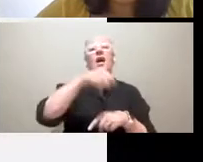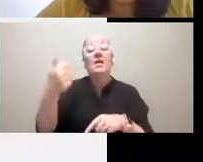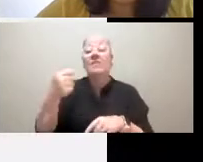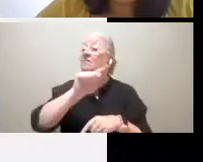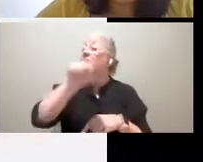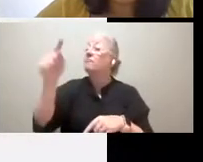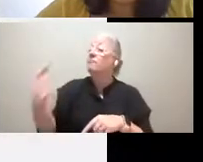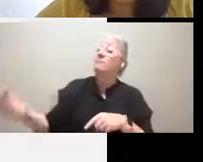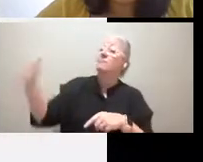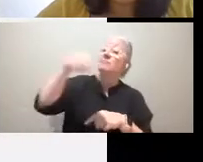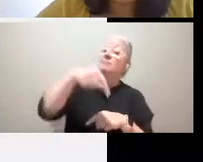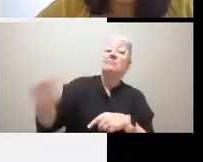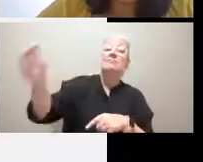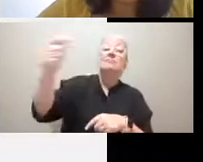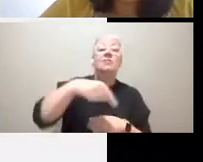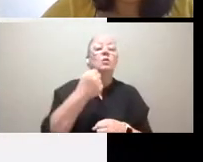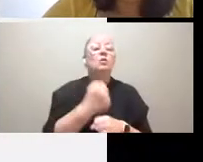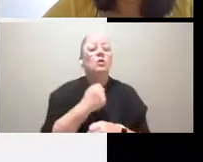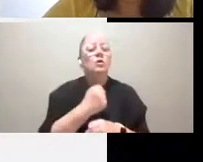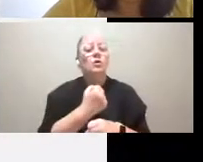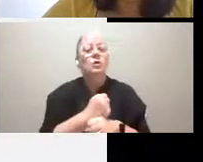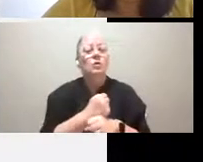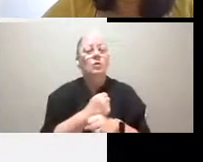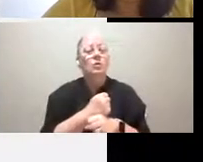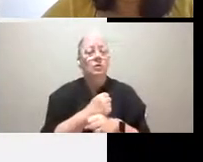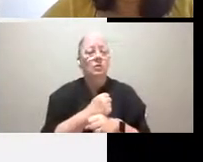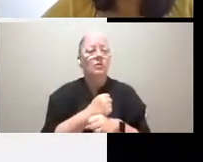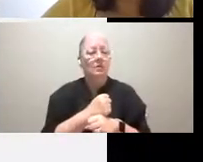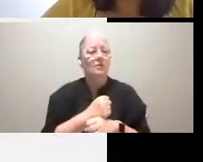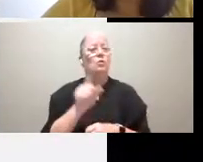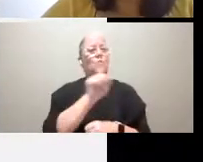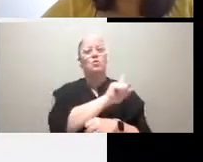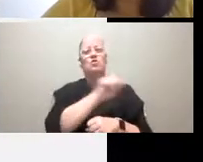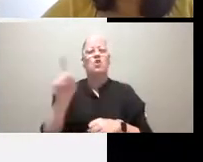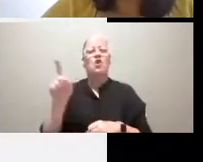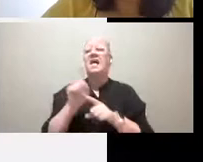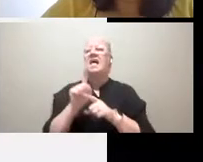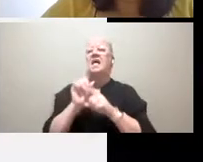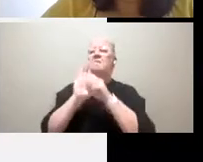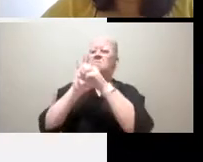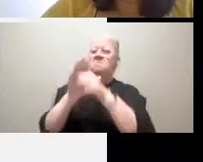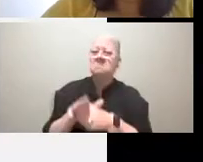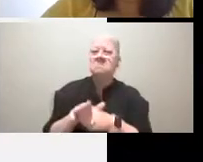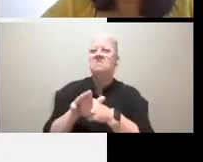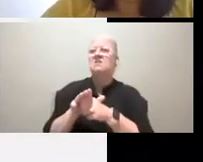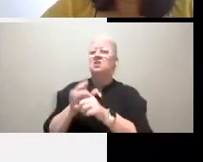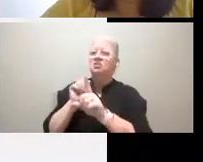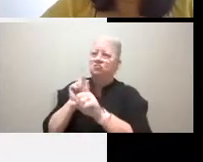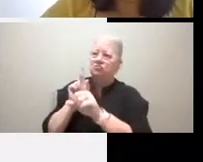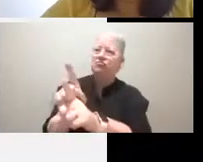don't get any form of harm. But also to continue